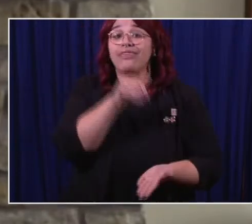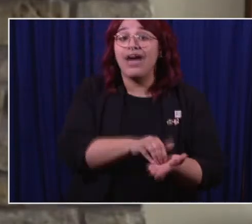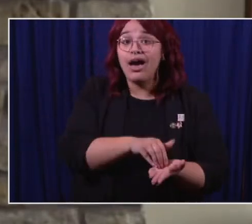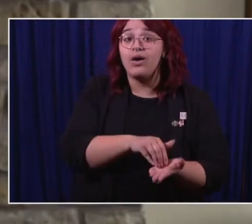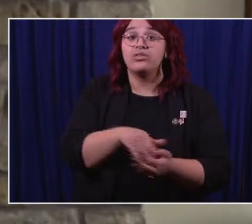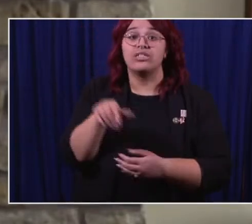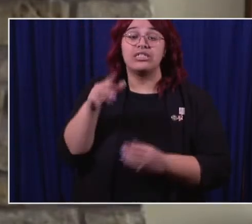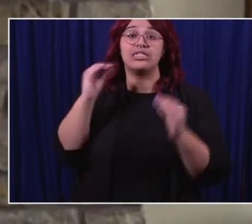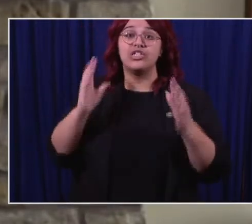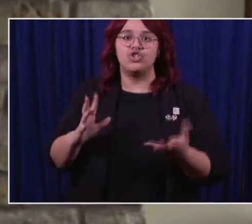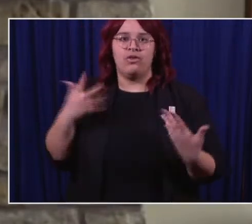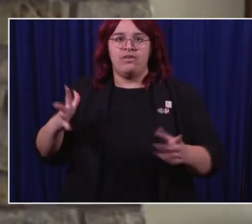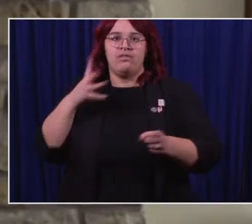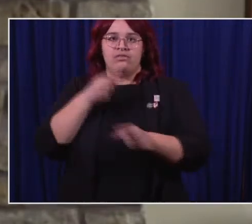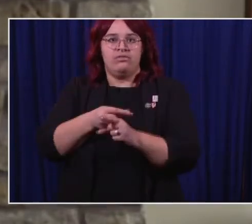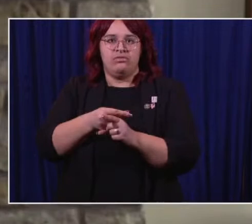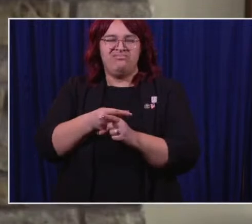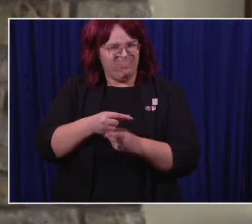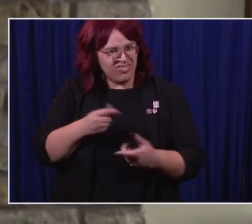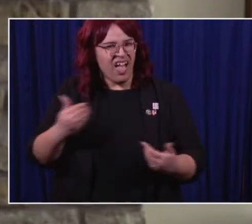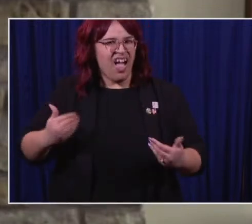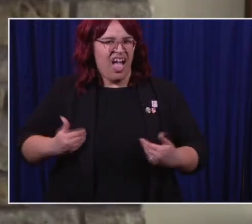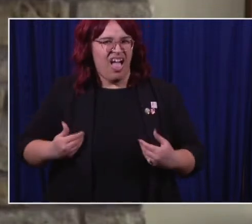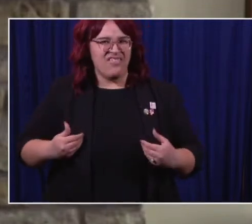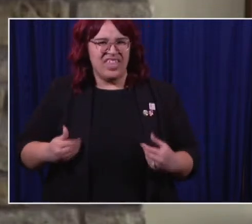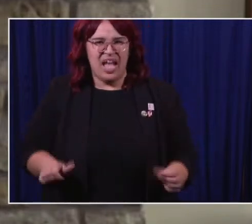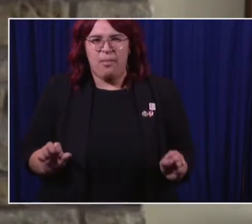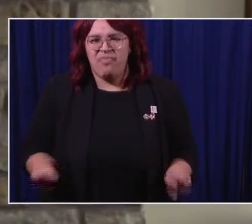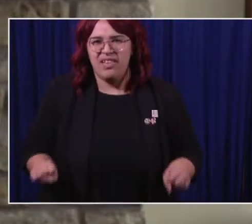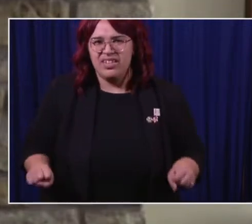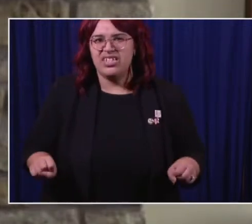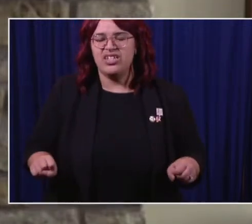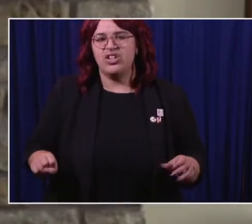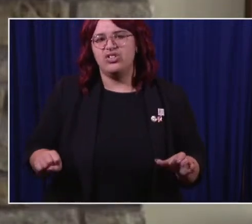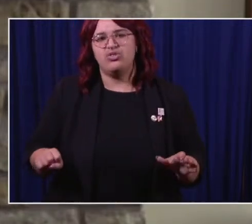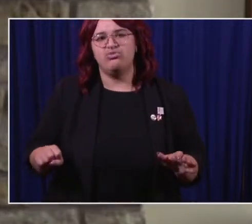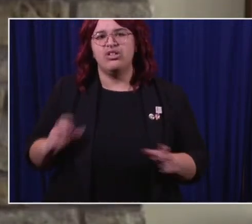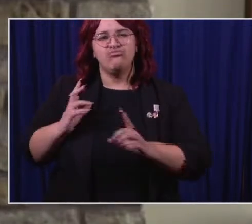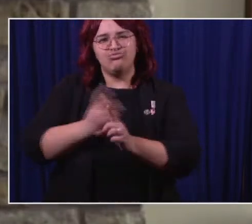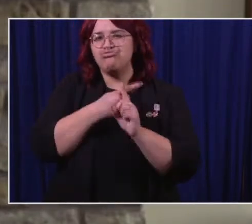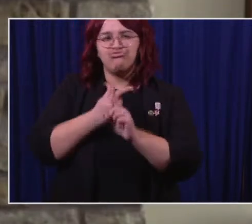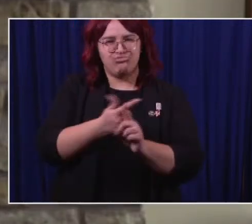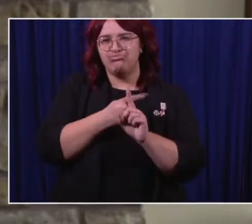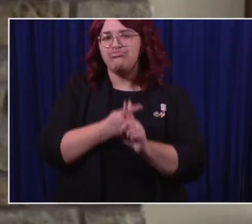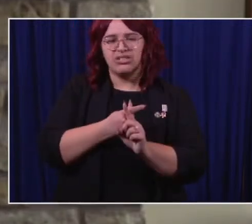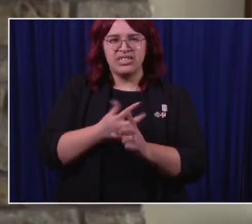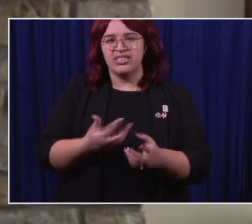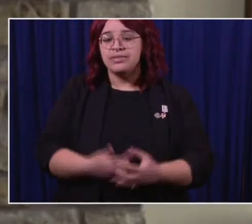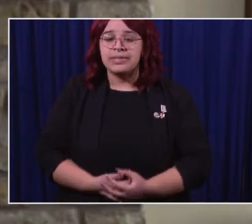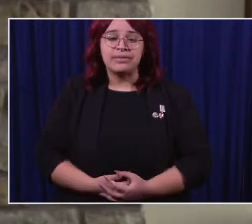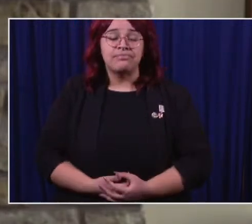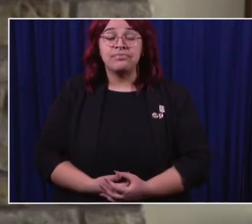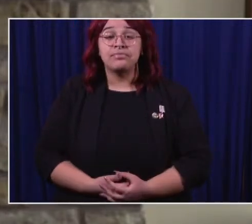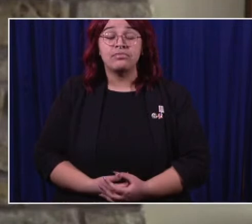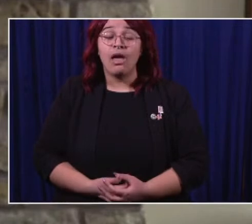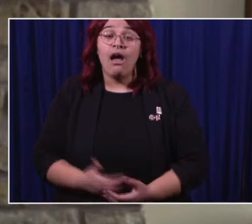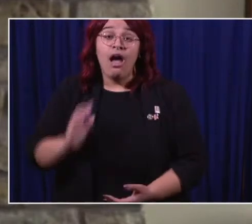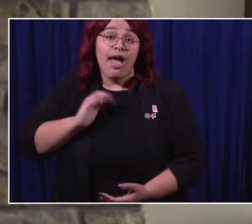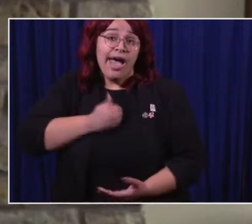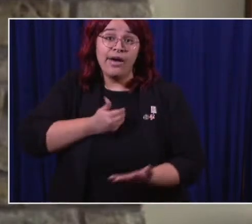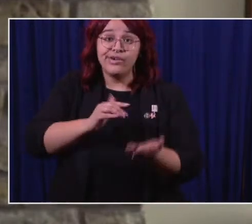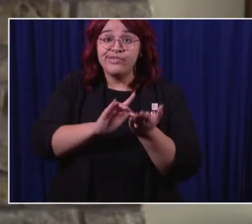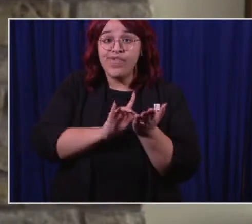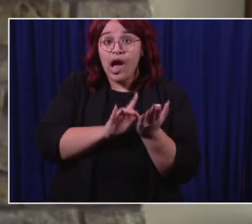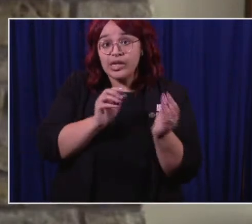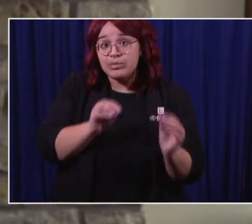great hospital system. We've got great entrepreneurs like our pharmacies